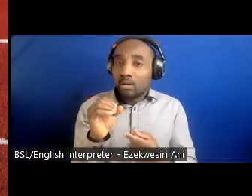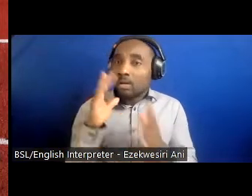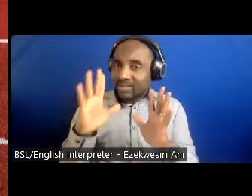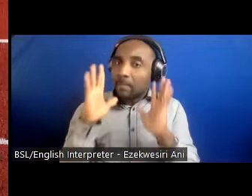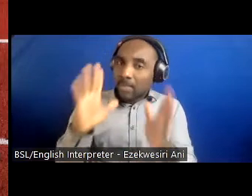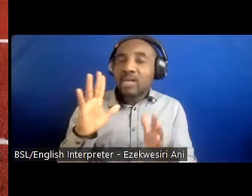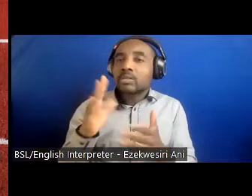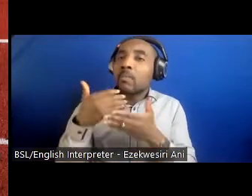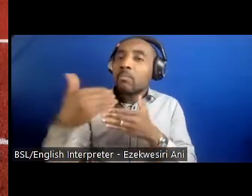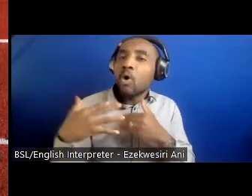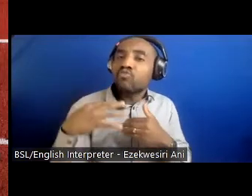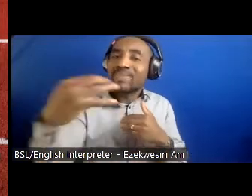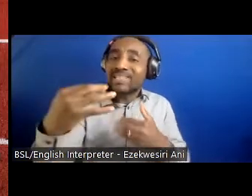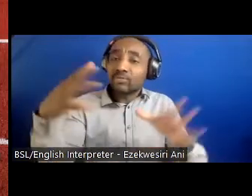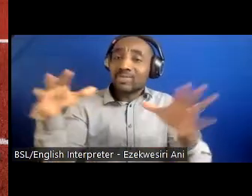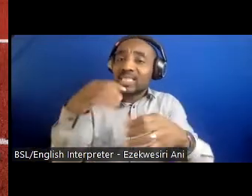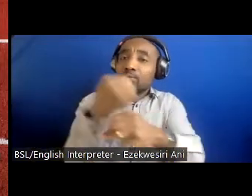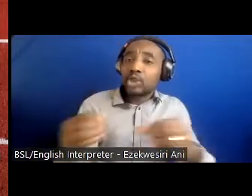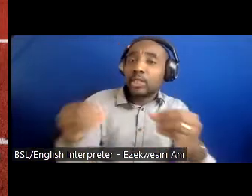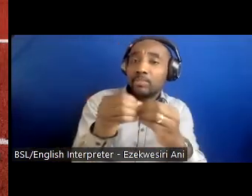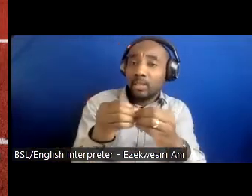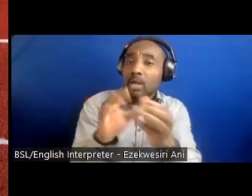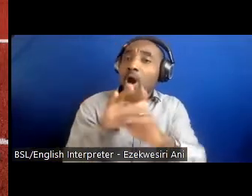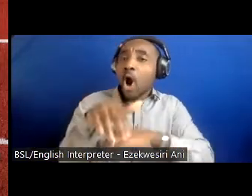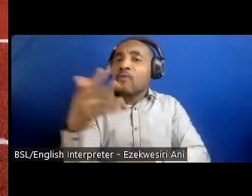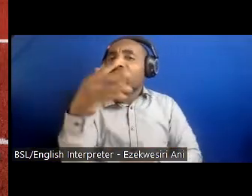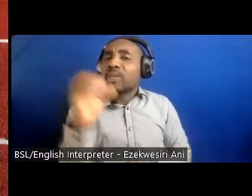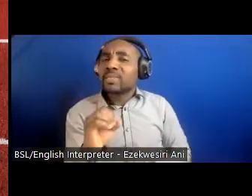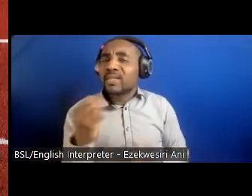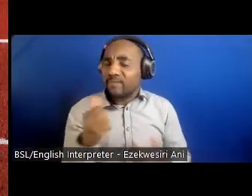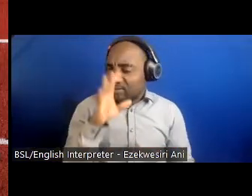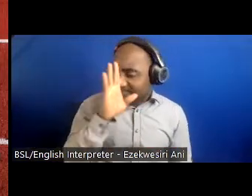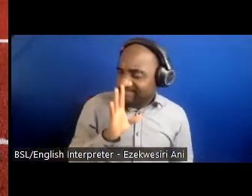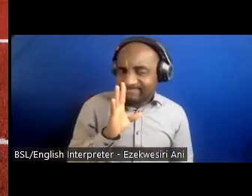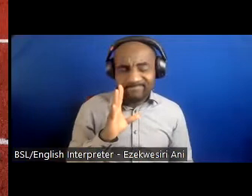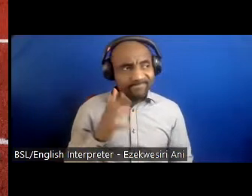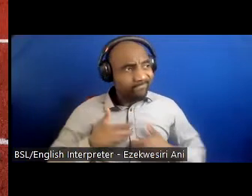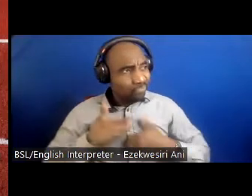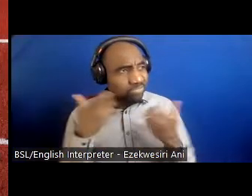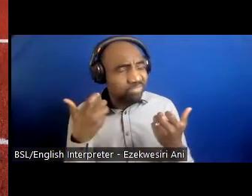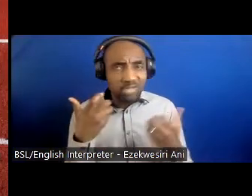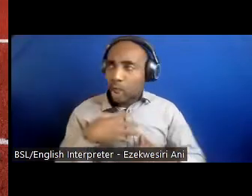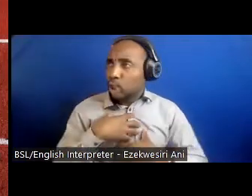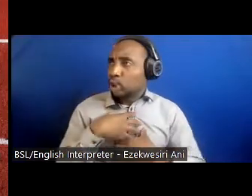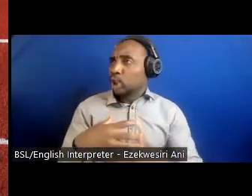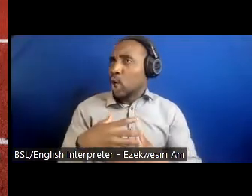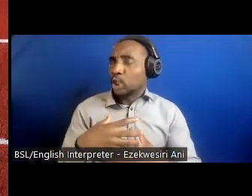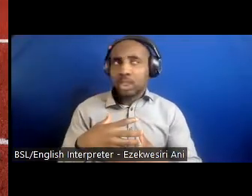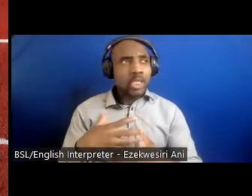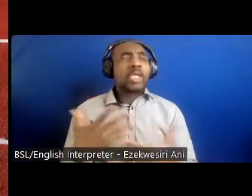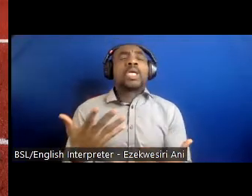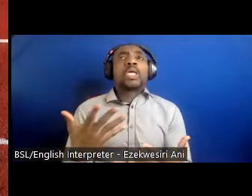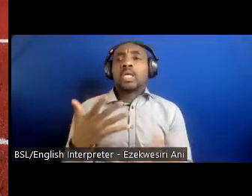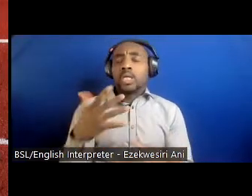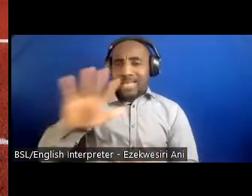representation on Team GB. Over half felt sad, disgusted, or shocked by the apparent lack of South